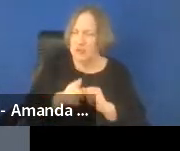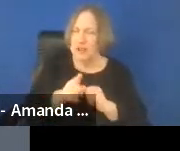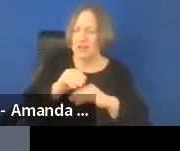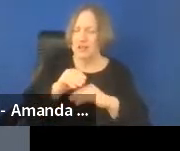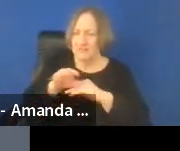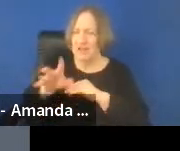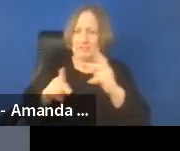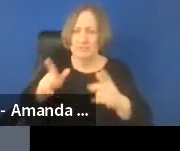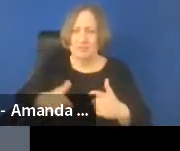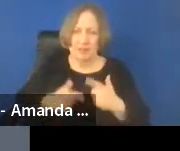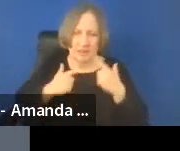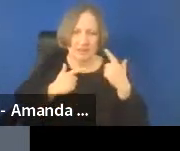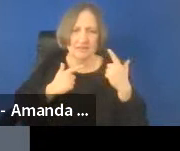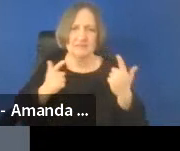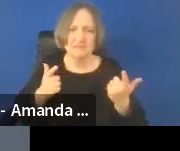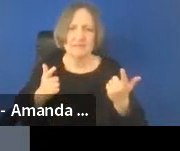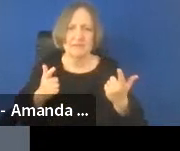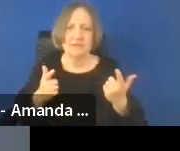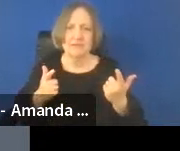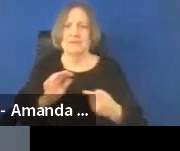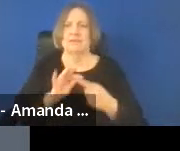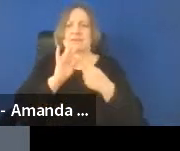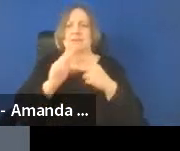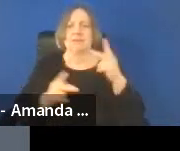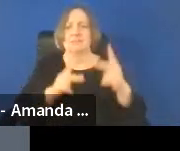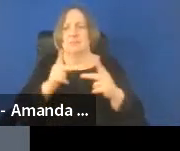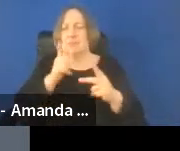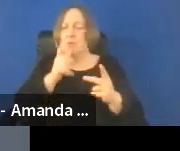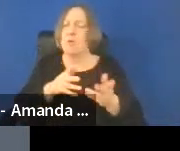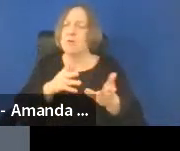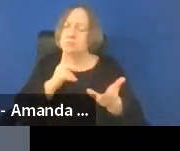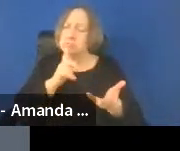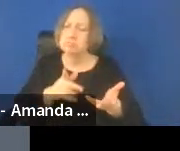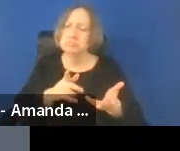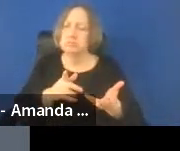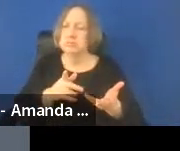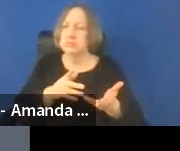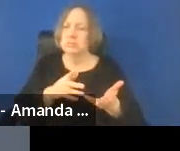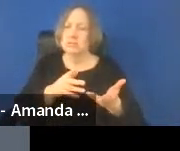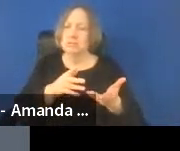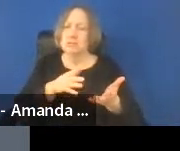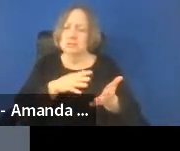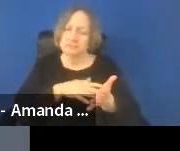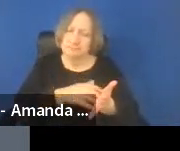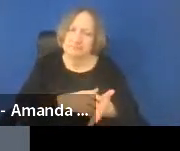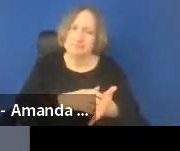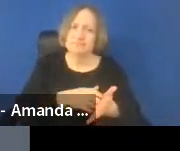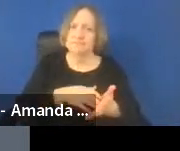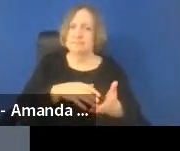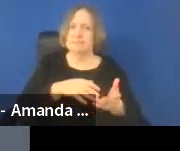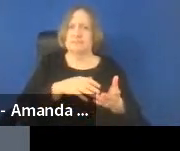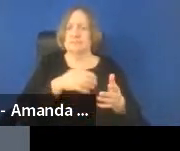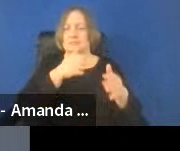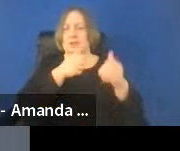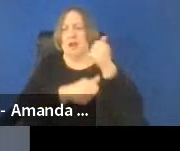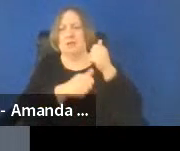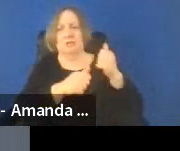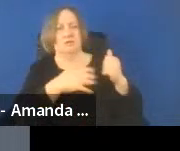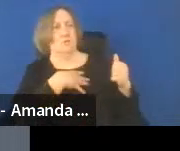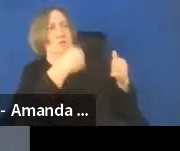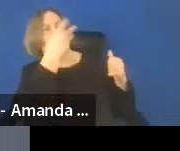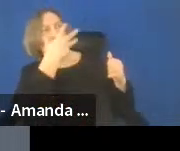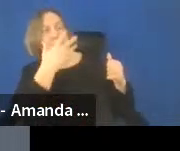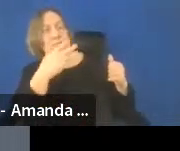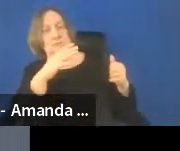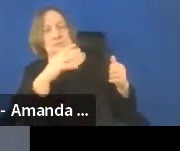lives of people, and especially those people that are most vulnerable to the, you know, the upholding of white supremacy,